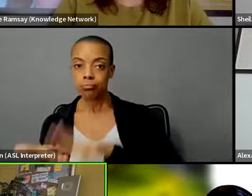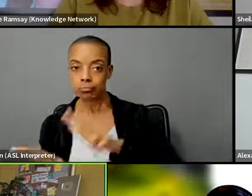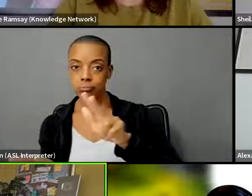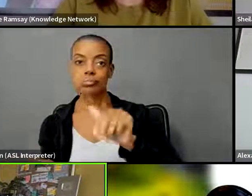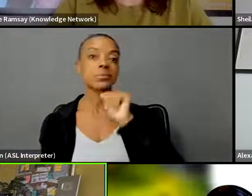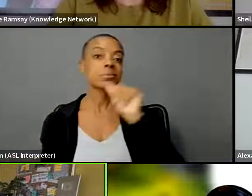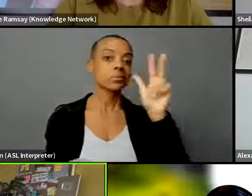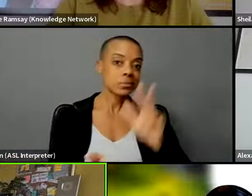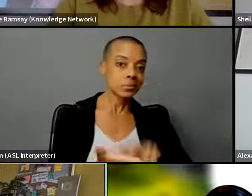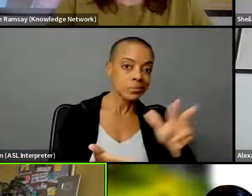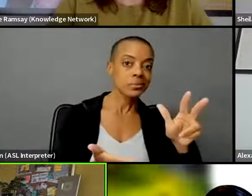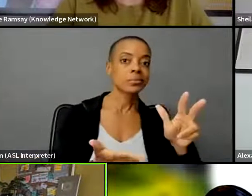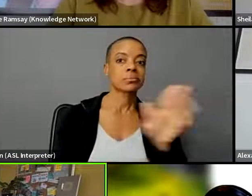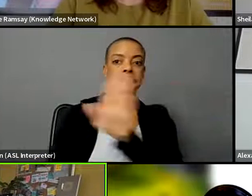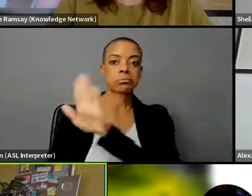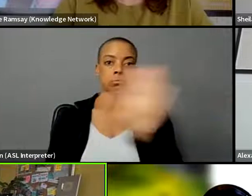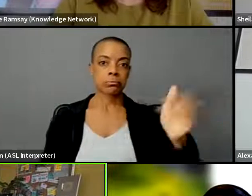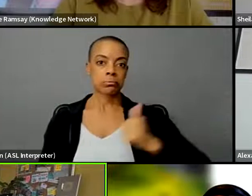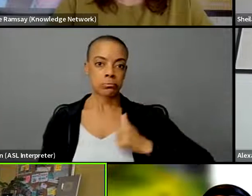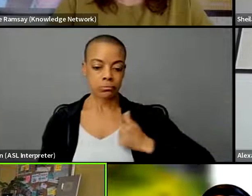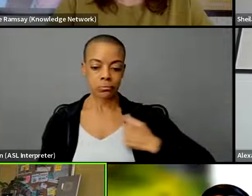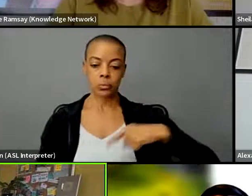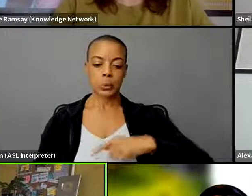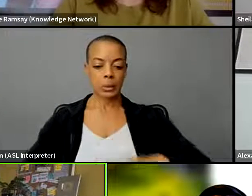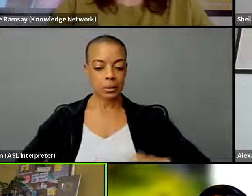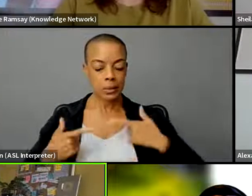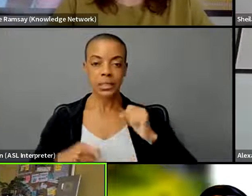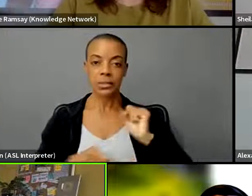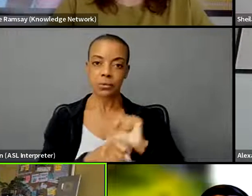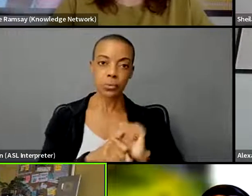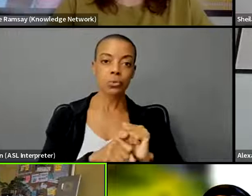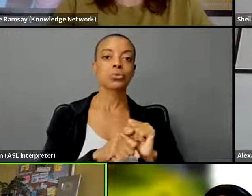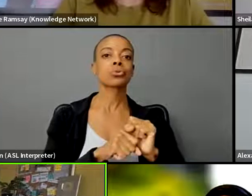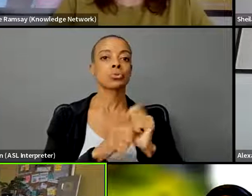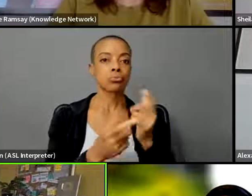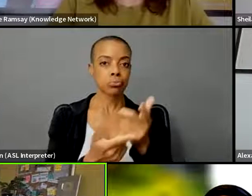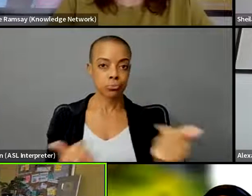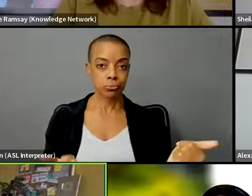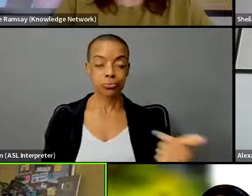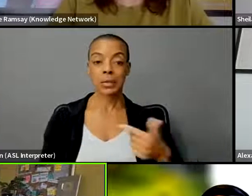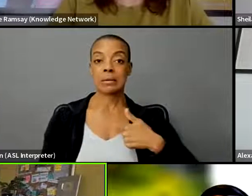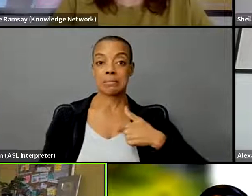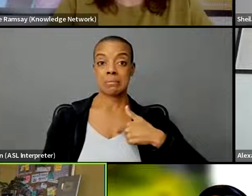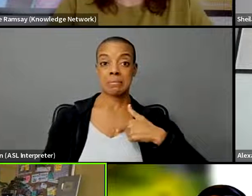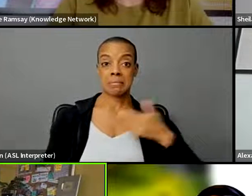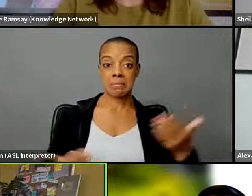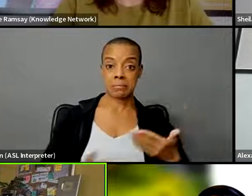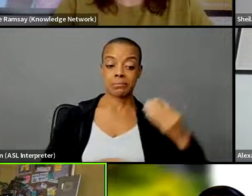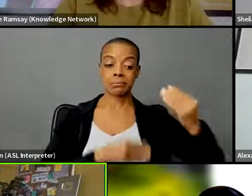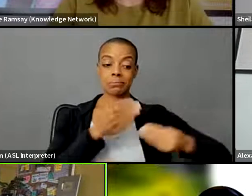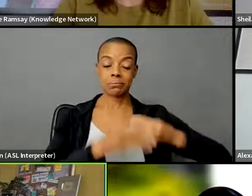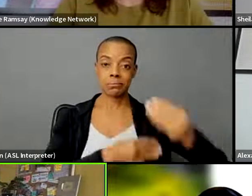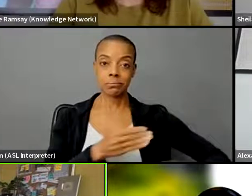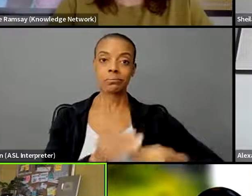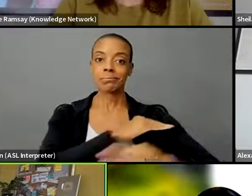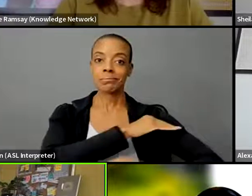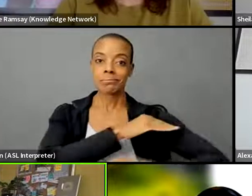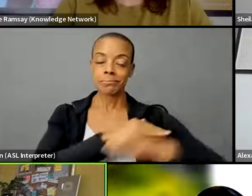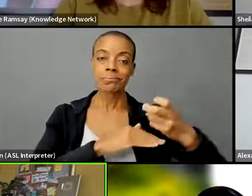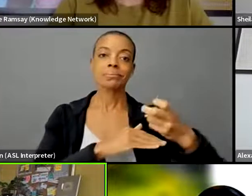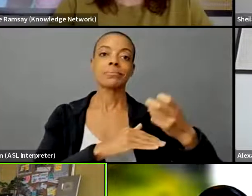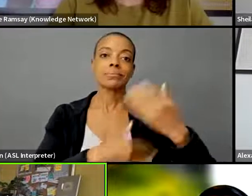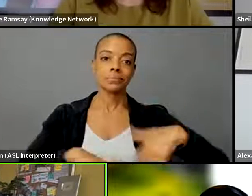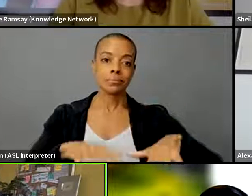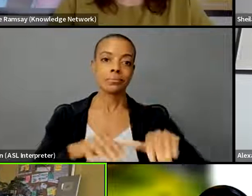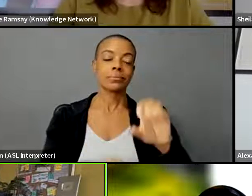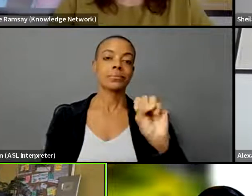coast to coast on which we conduct our daily business. For me, I'm calling in from the traditional and unceded territories of the Musqueam,